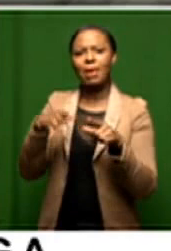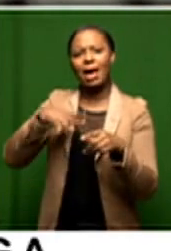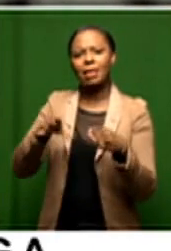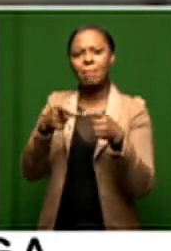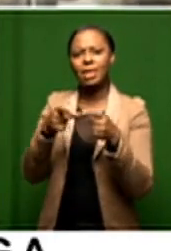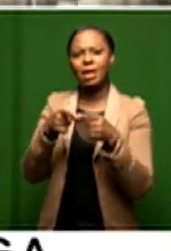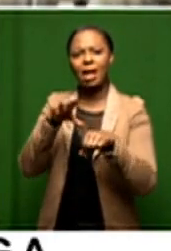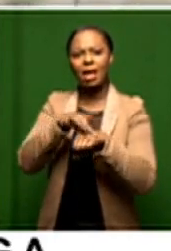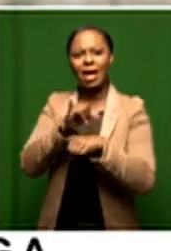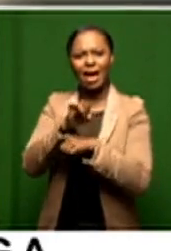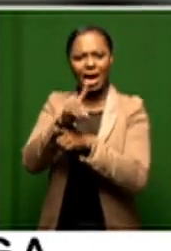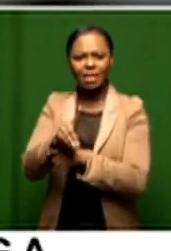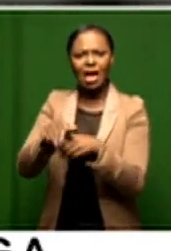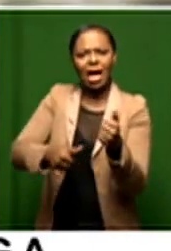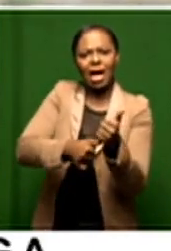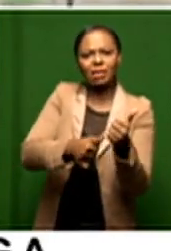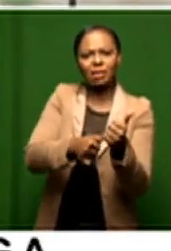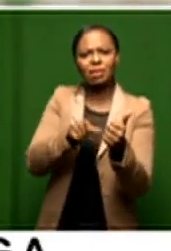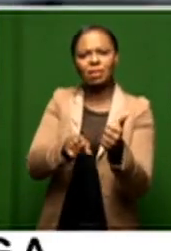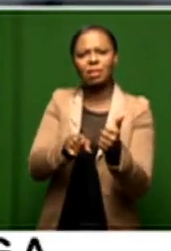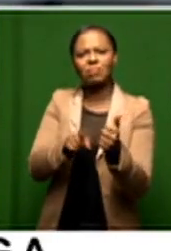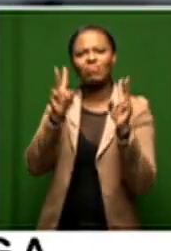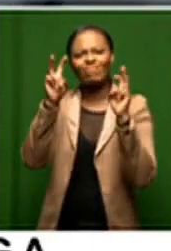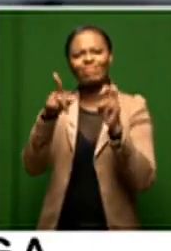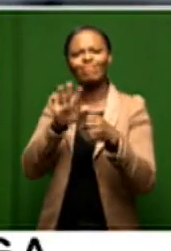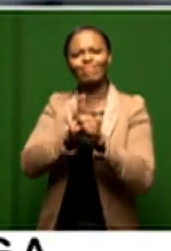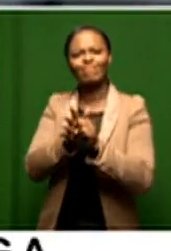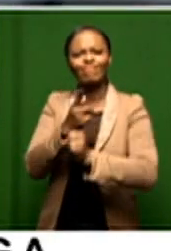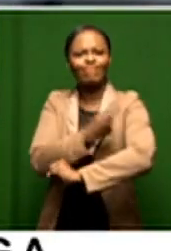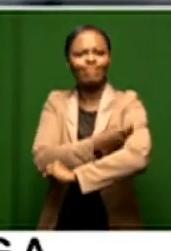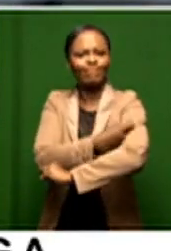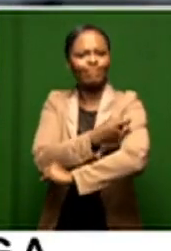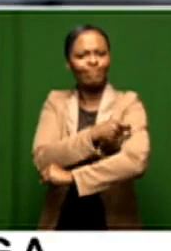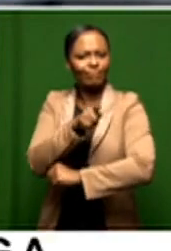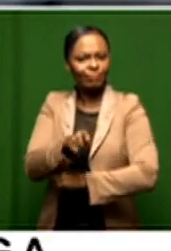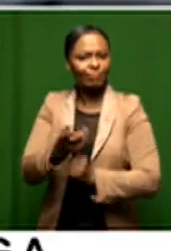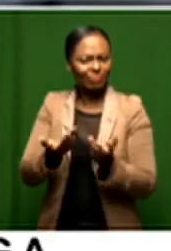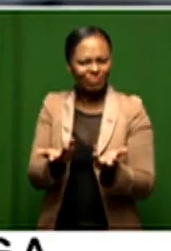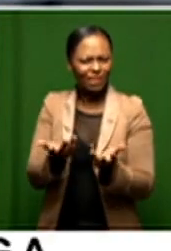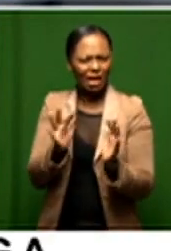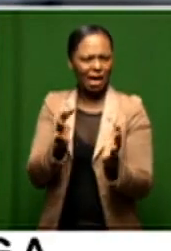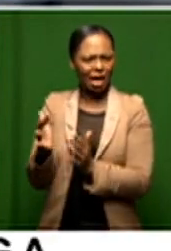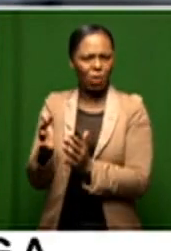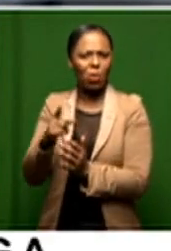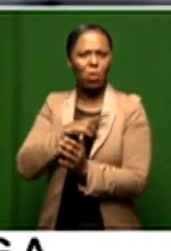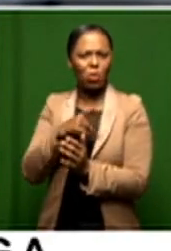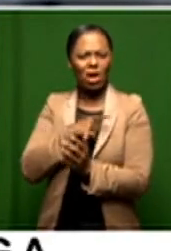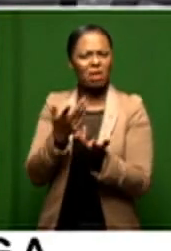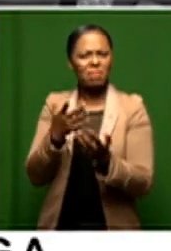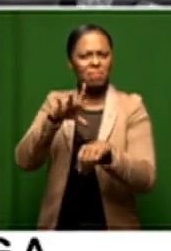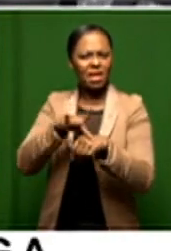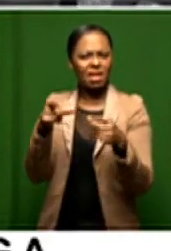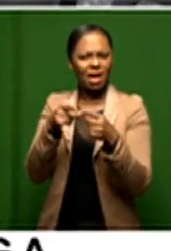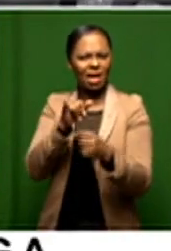will actually assist with regard to a COVID-19 vaccine or vaccines, have the medical aid,